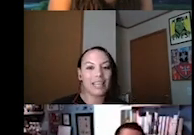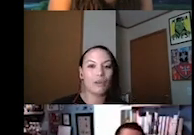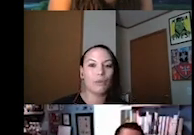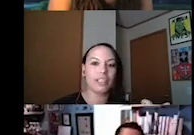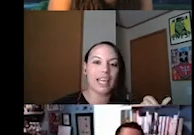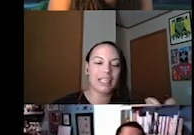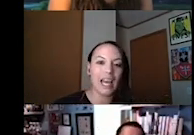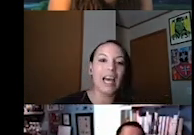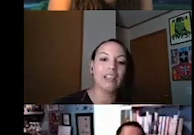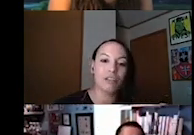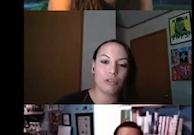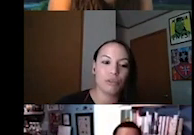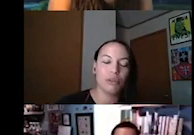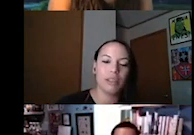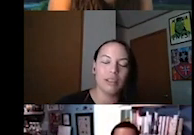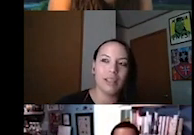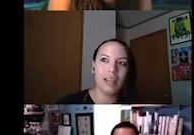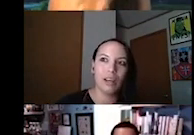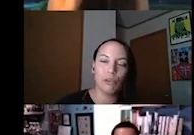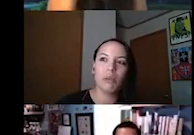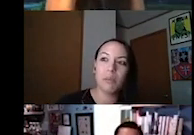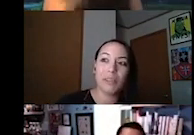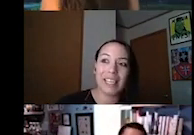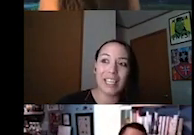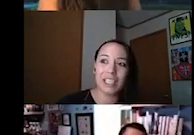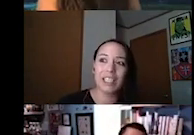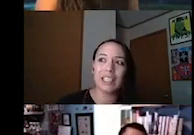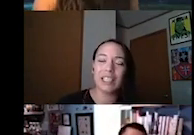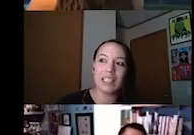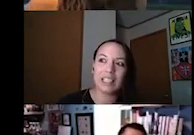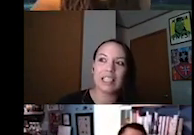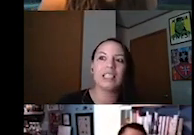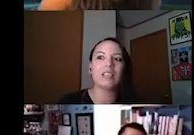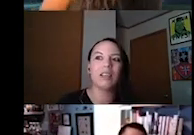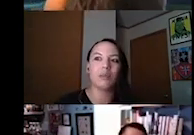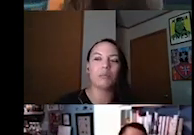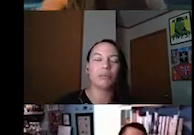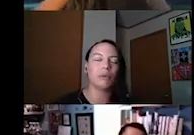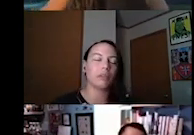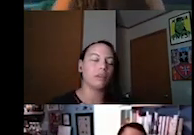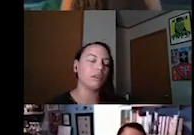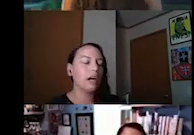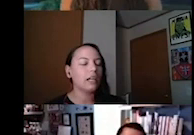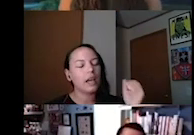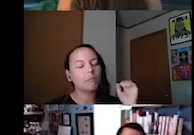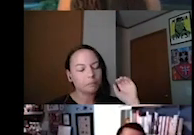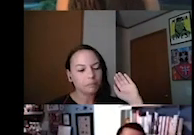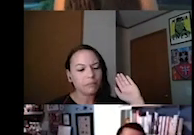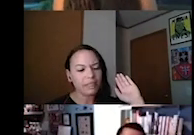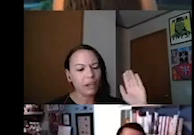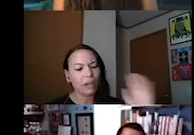visual language that ties to a form of communication existence before colonial